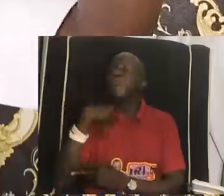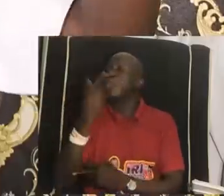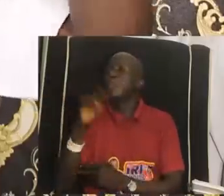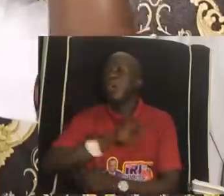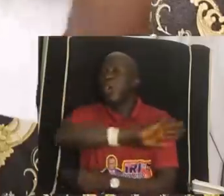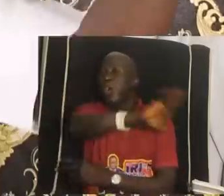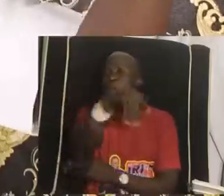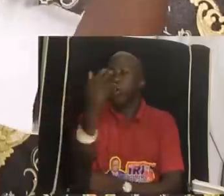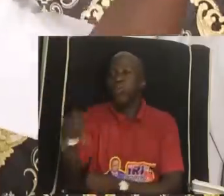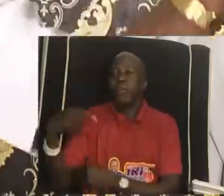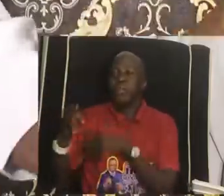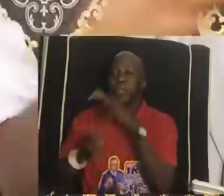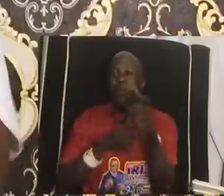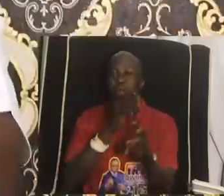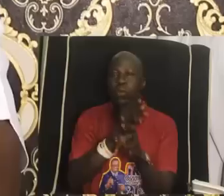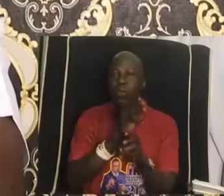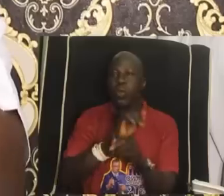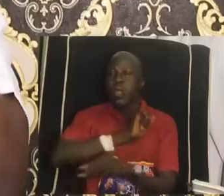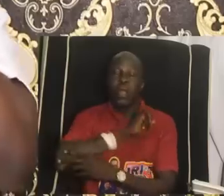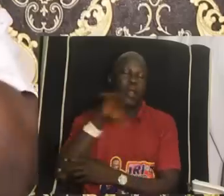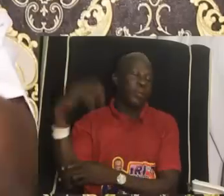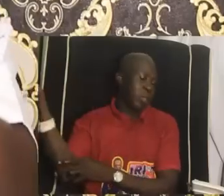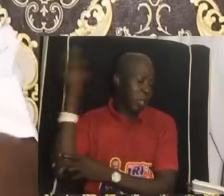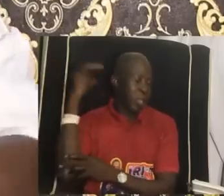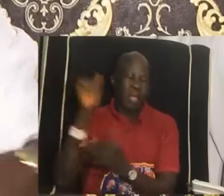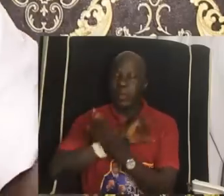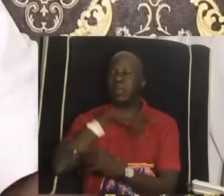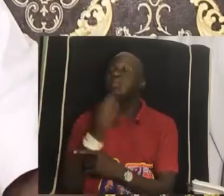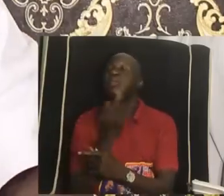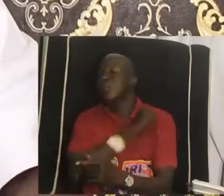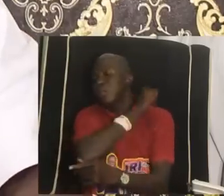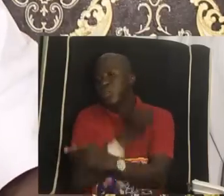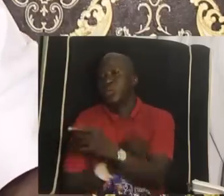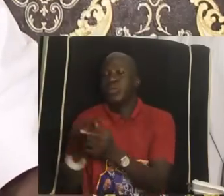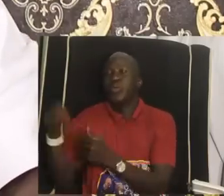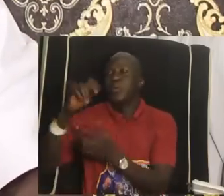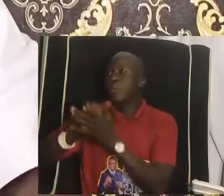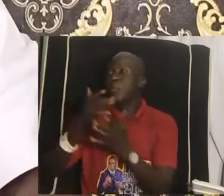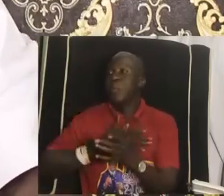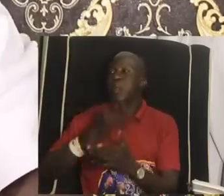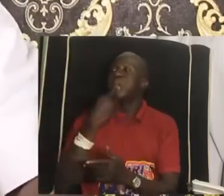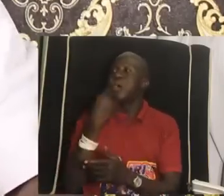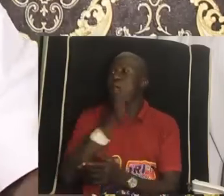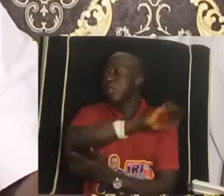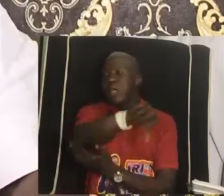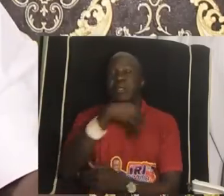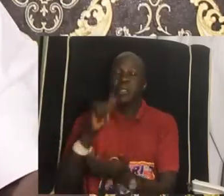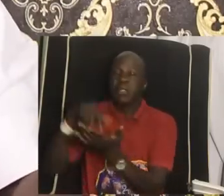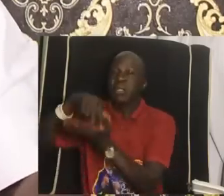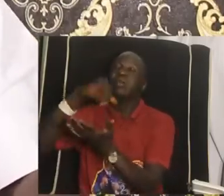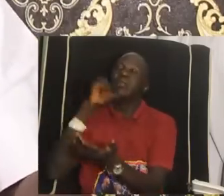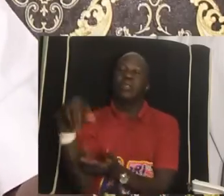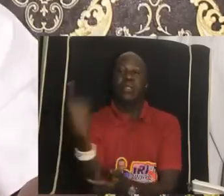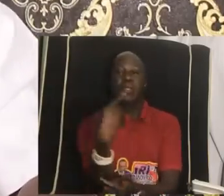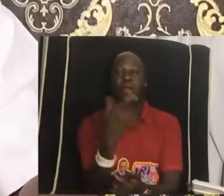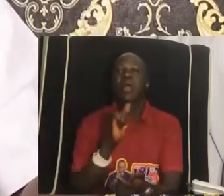ke jadu agbaye hey e gba se to tenu mi jade mo duro mi o daju o I